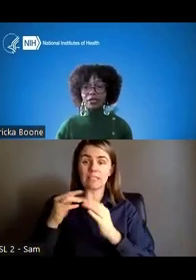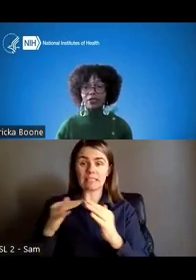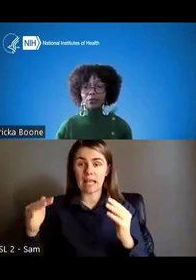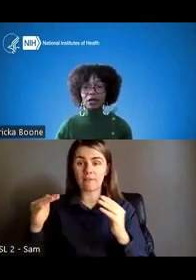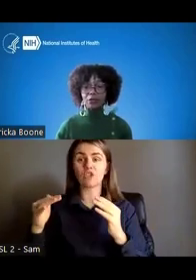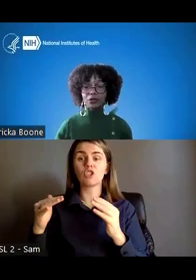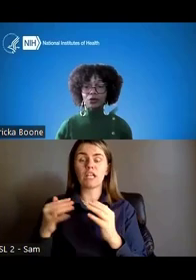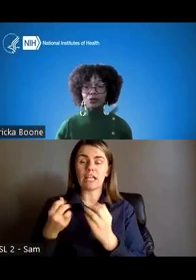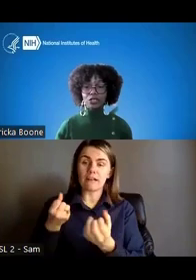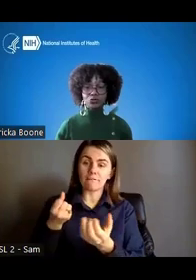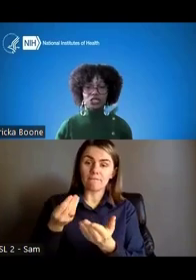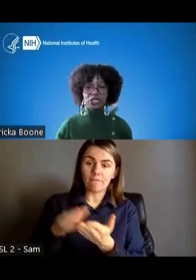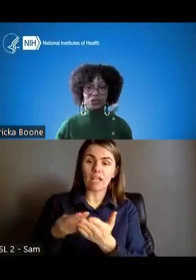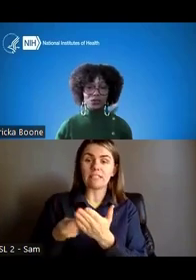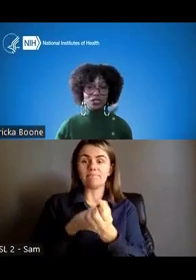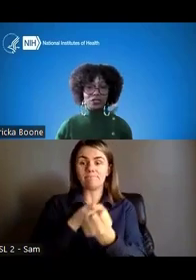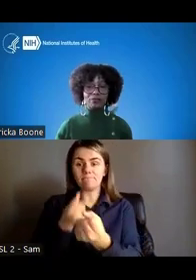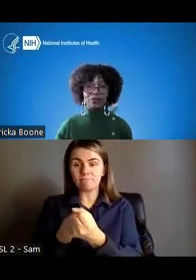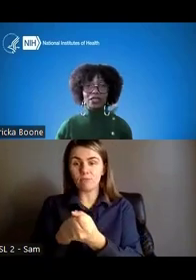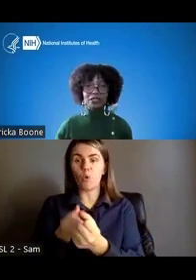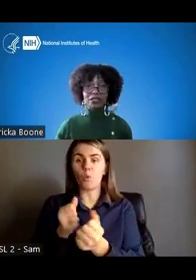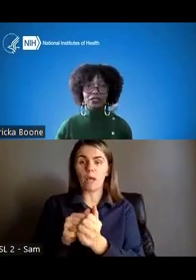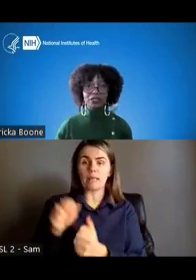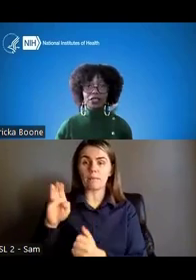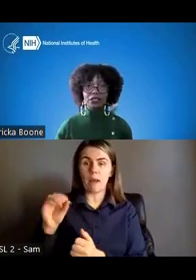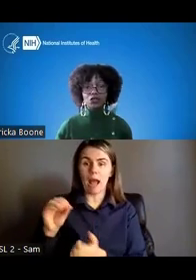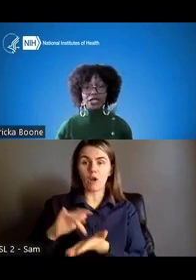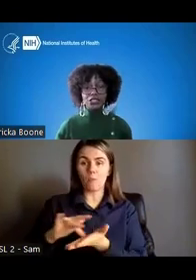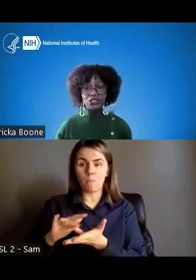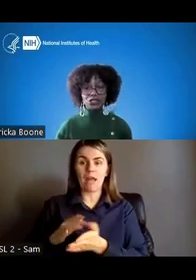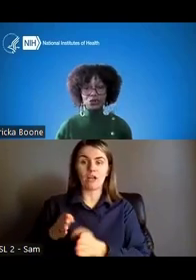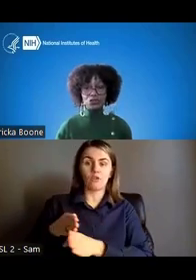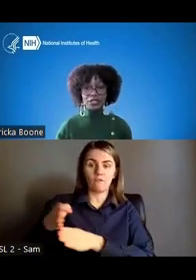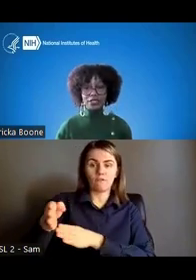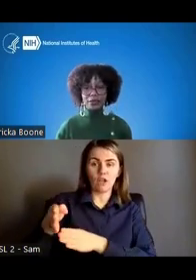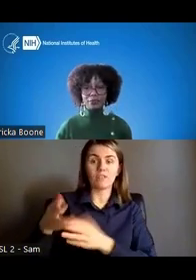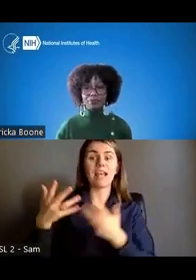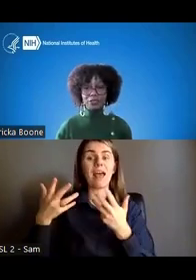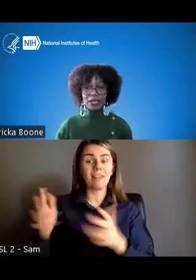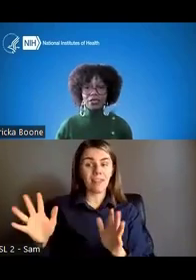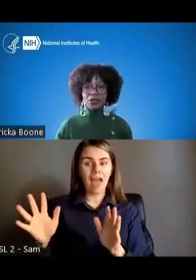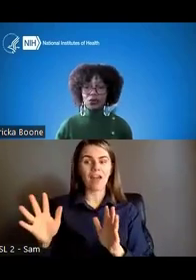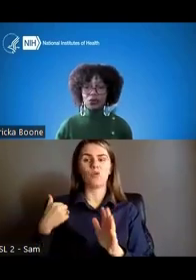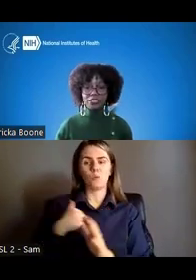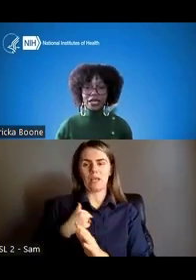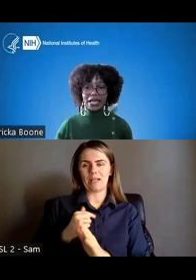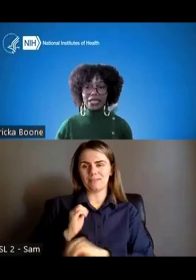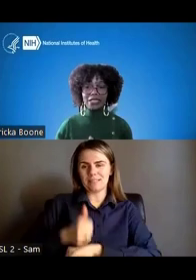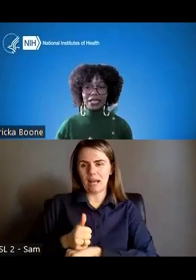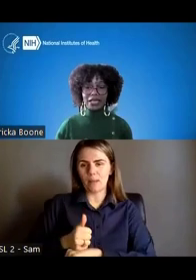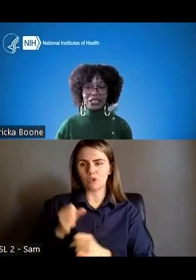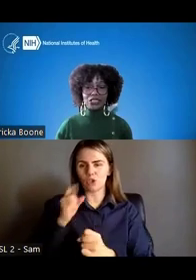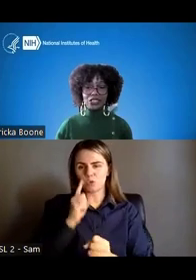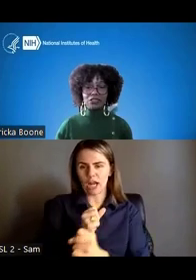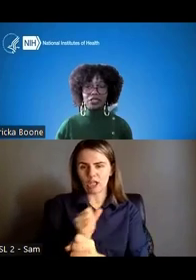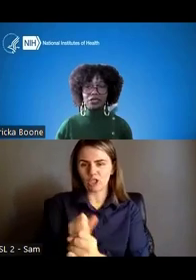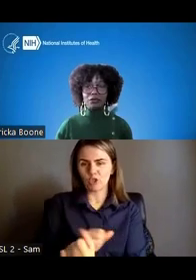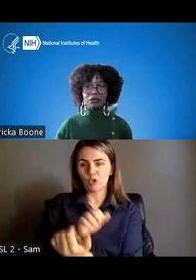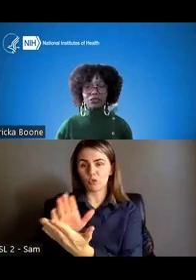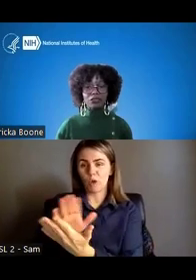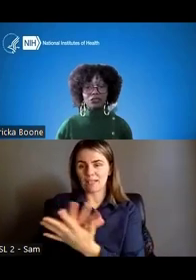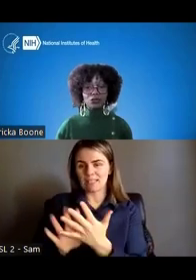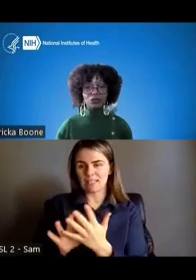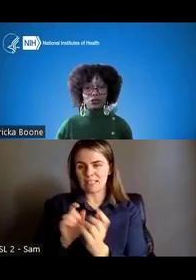equity within the biomedical research ecosystem, and then develop strategies to address them. The goal is to aid NIH in